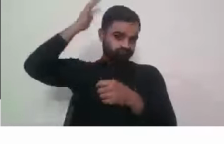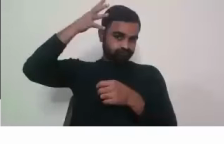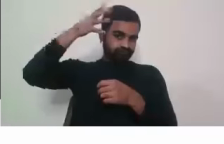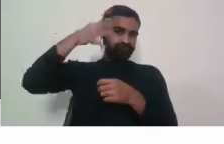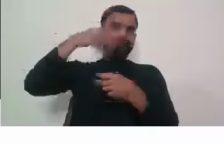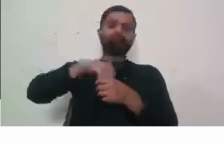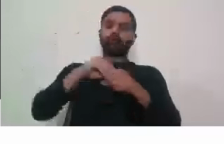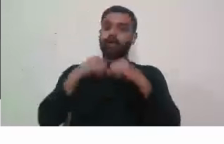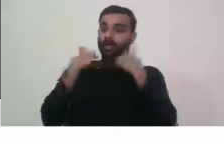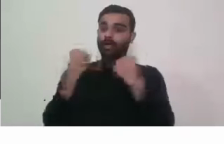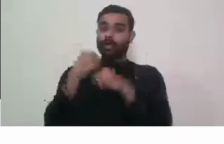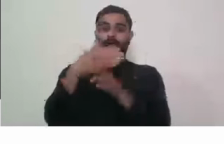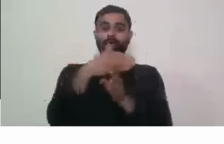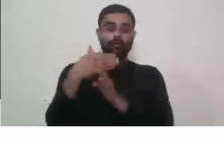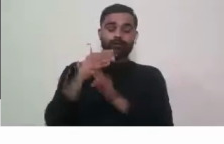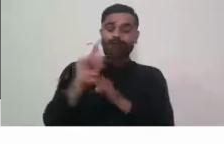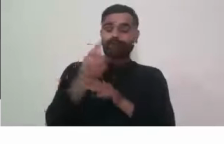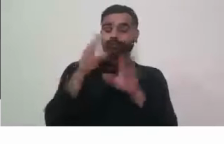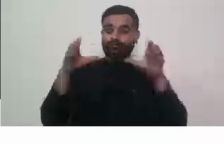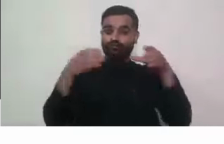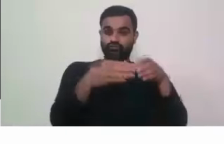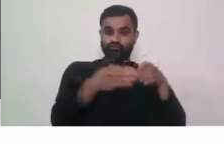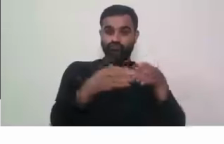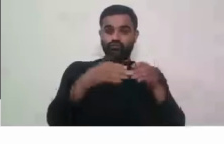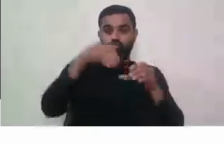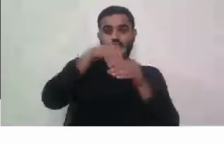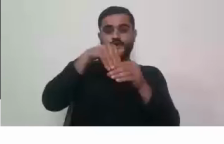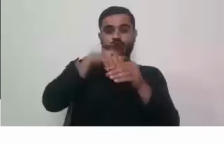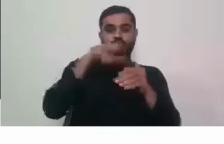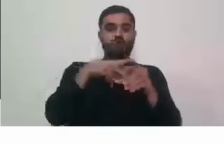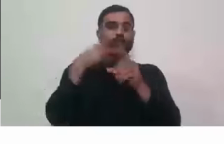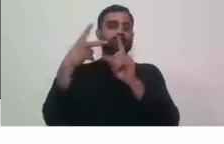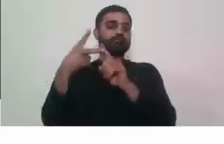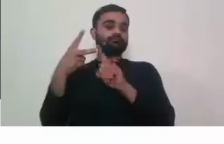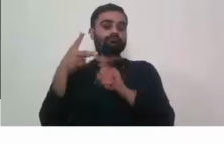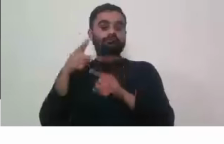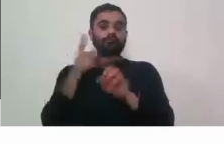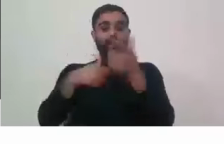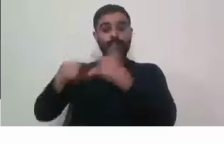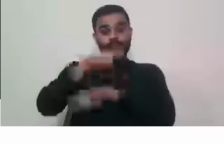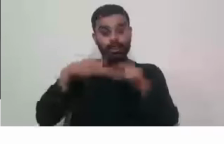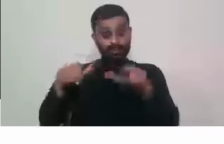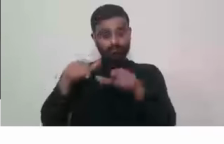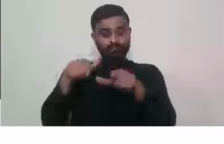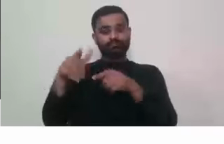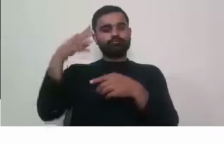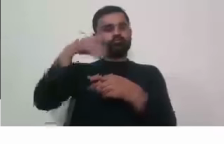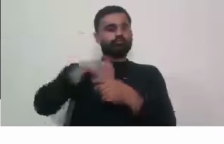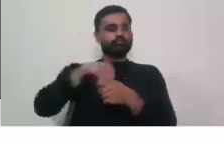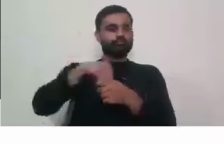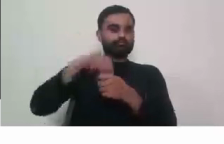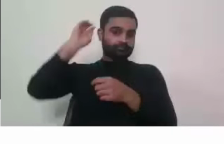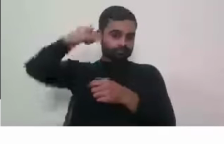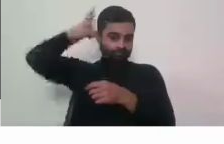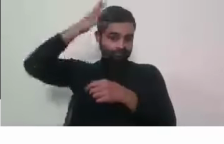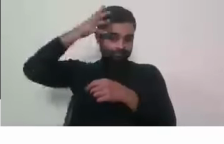I shared, the first part dealt with the content part, and the second part that dealt with the language. So the cognitive load of dealing